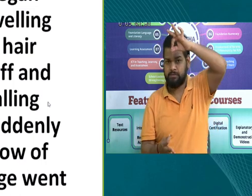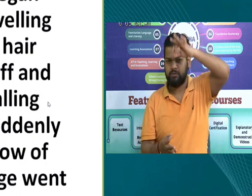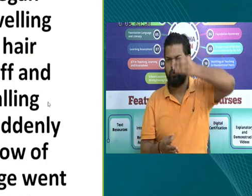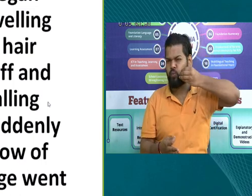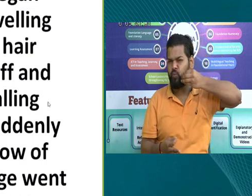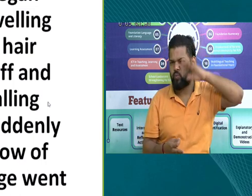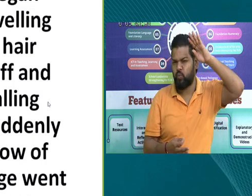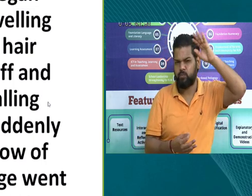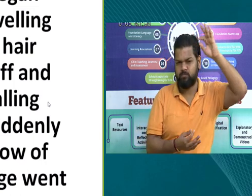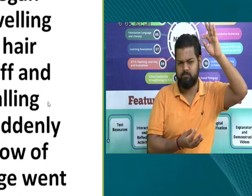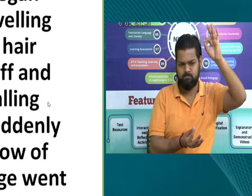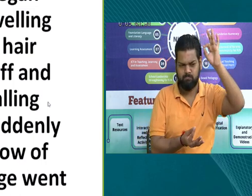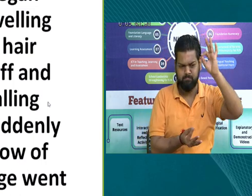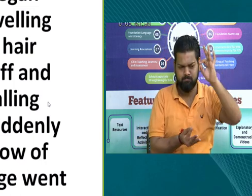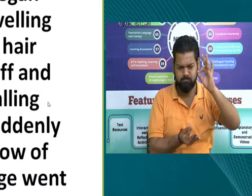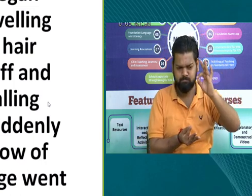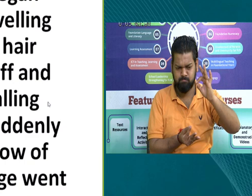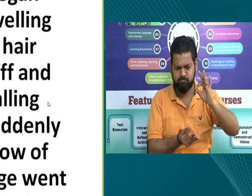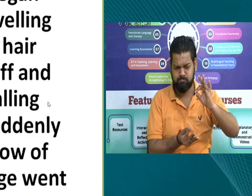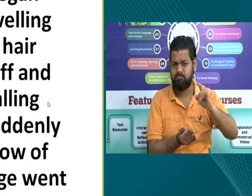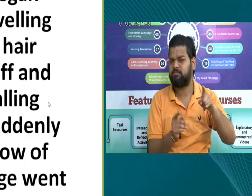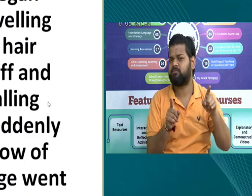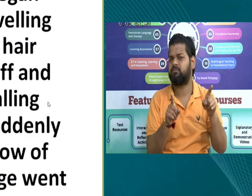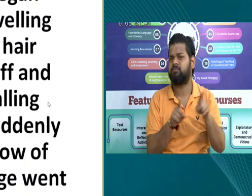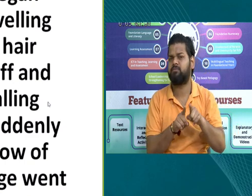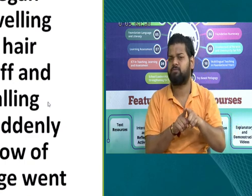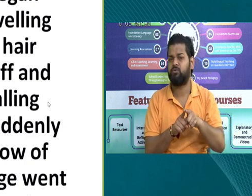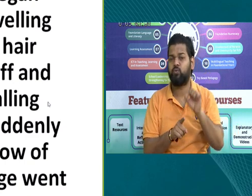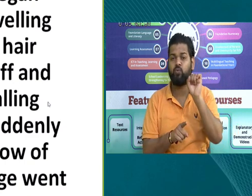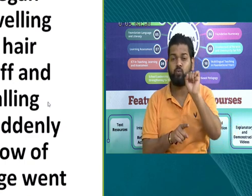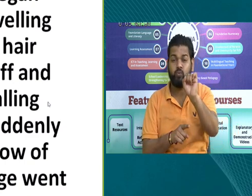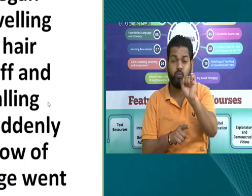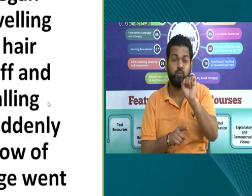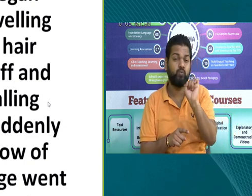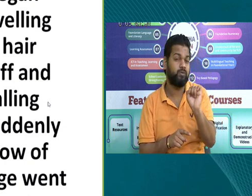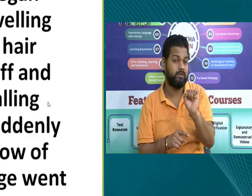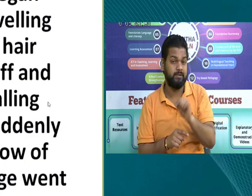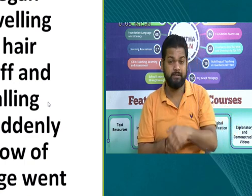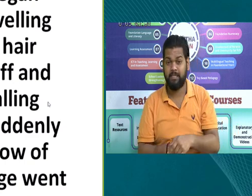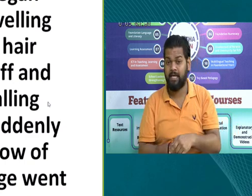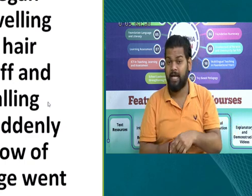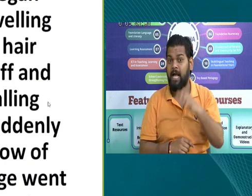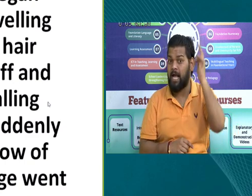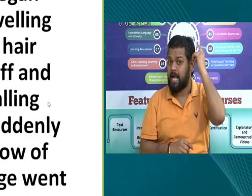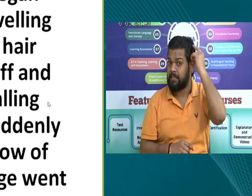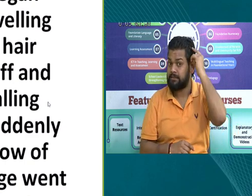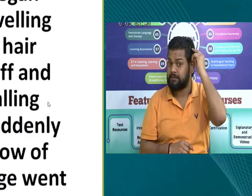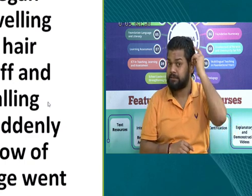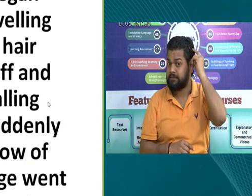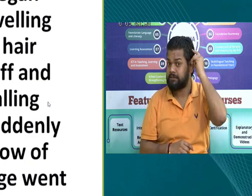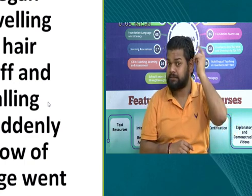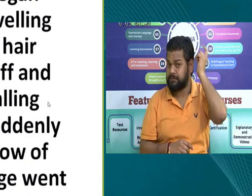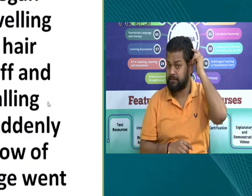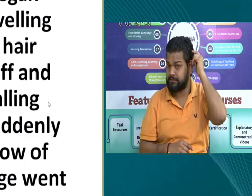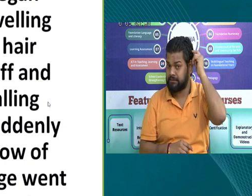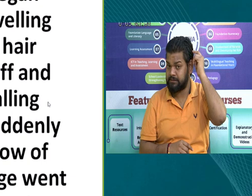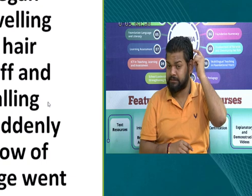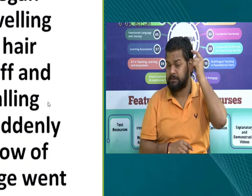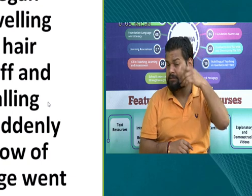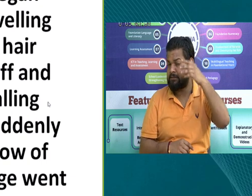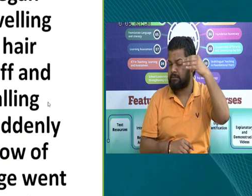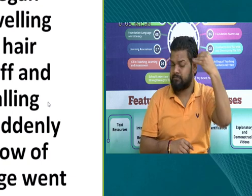hai hamara old age ka? And his hair started dropping off. And his teeth started